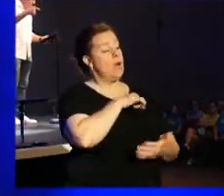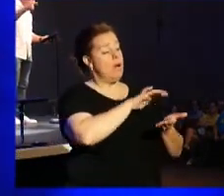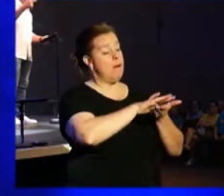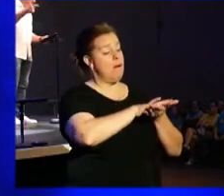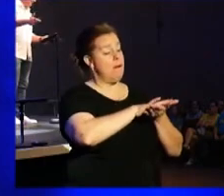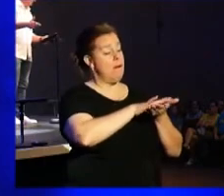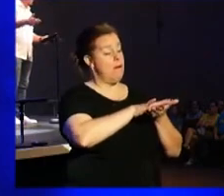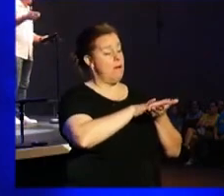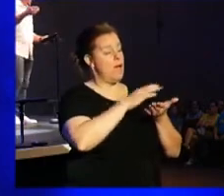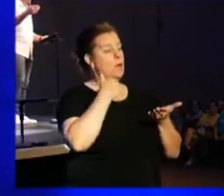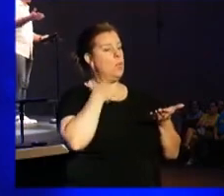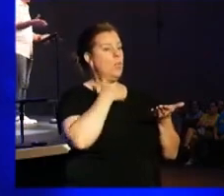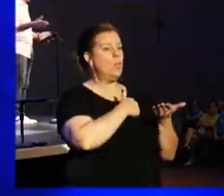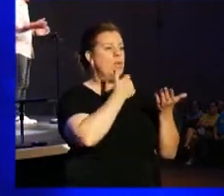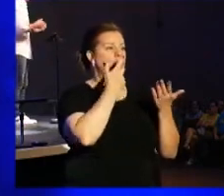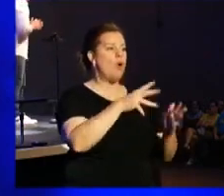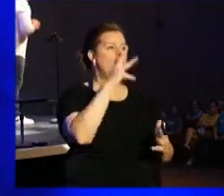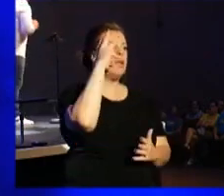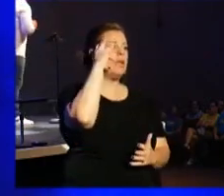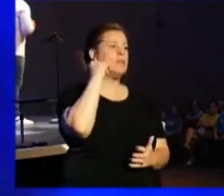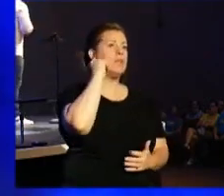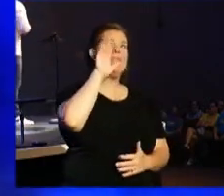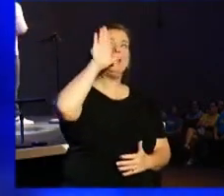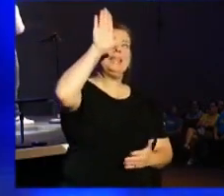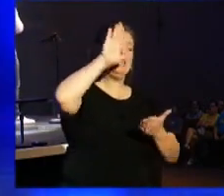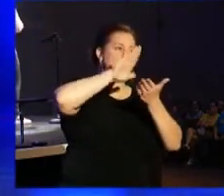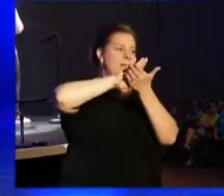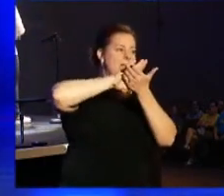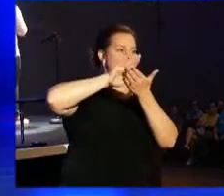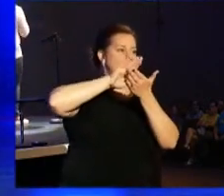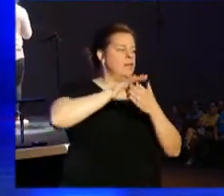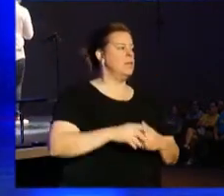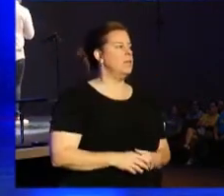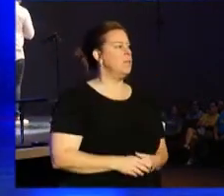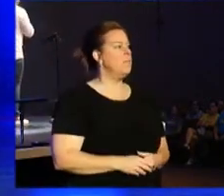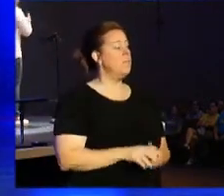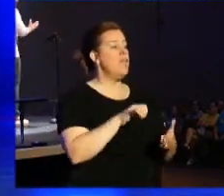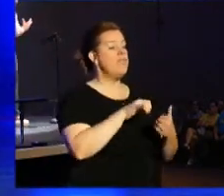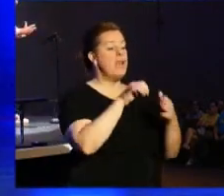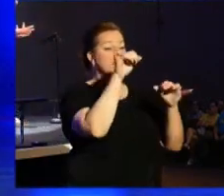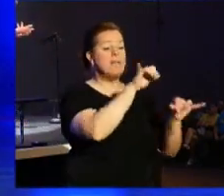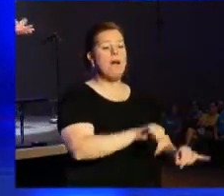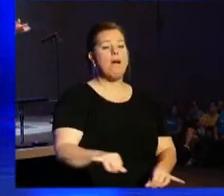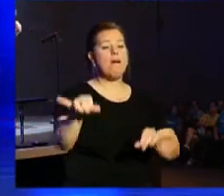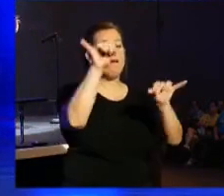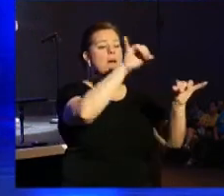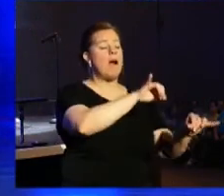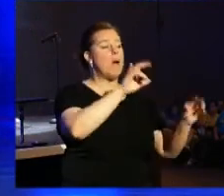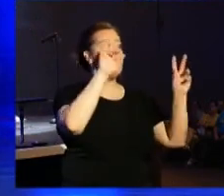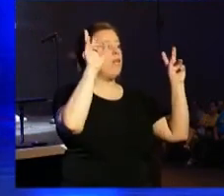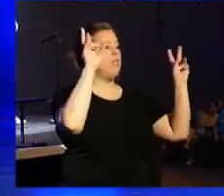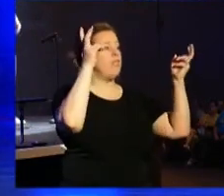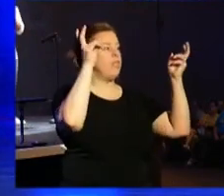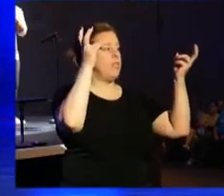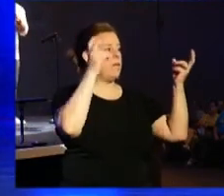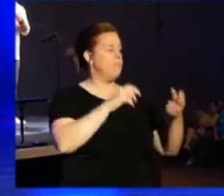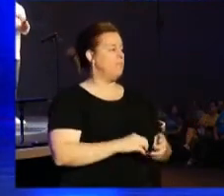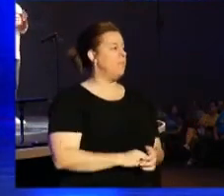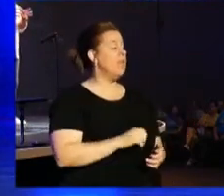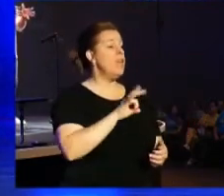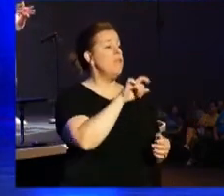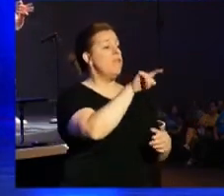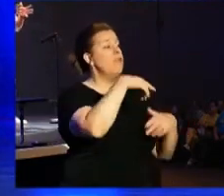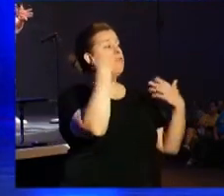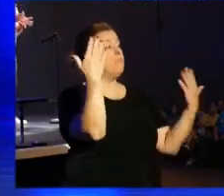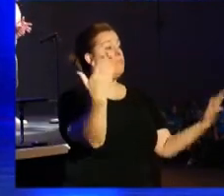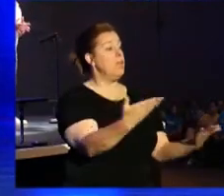experienced the kindness of God. This is a common theme in this entire series. If you've been here over the last few